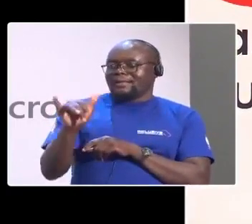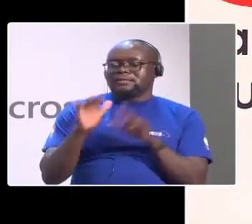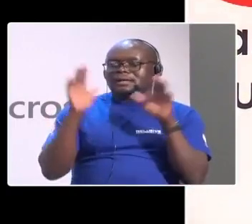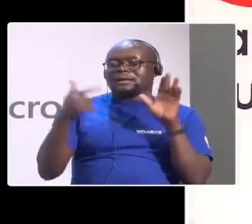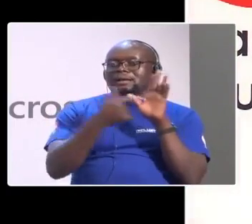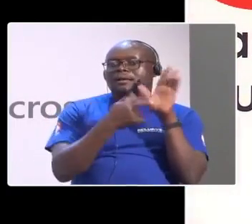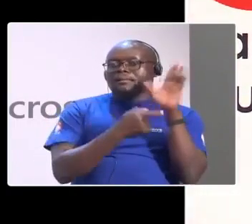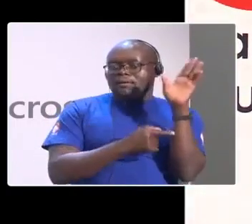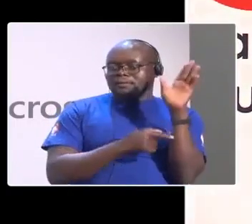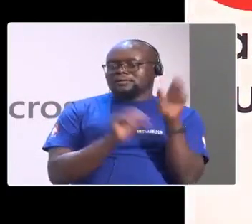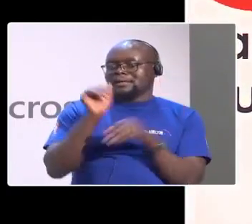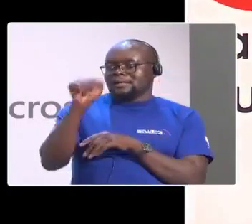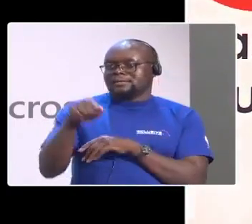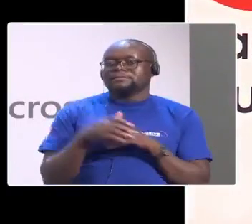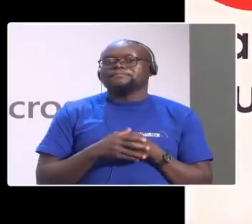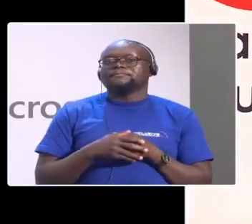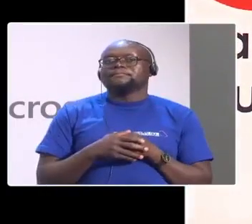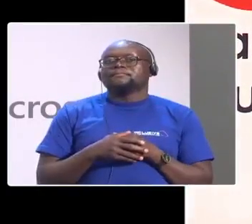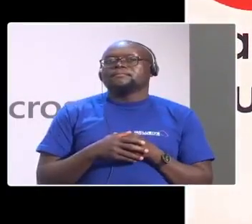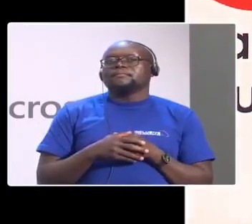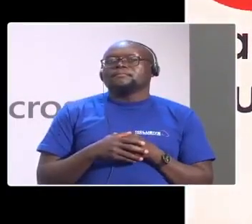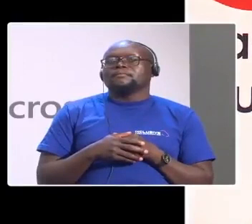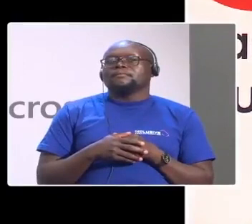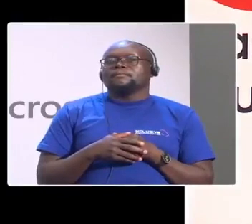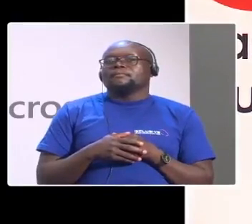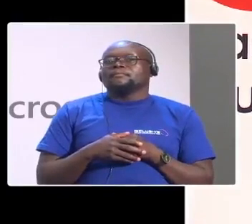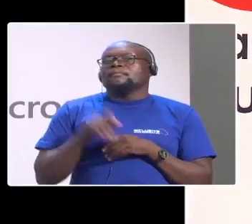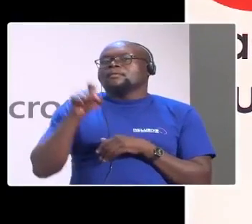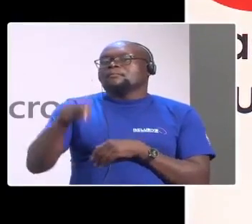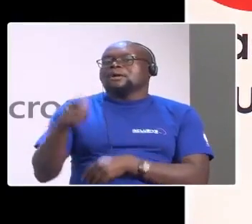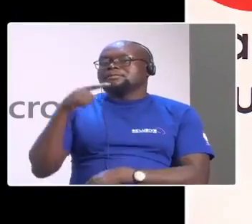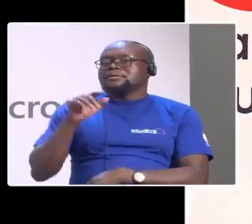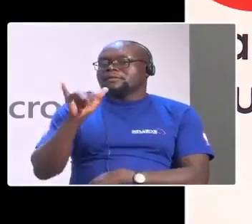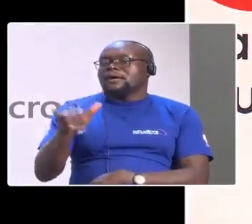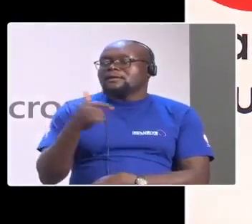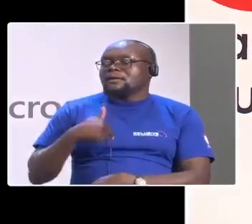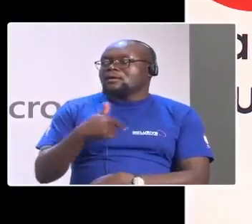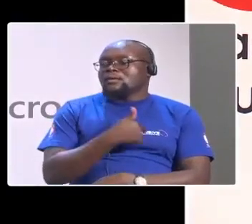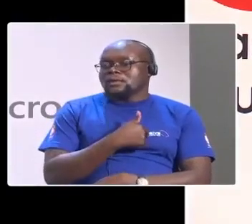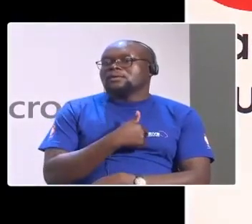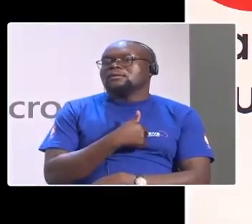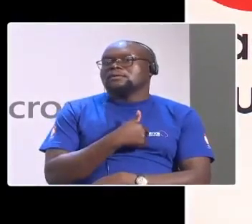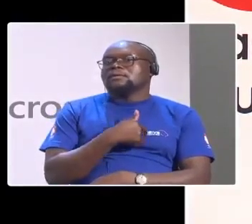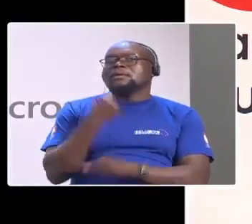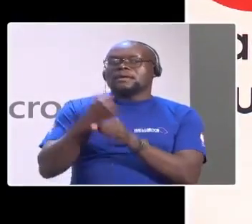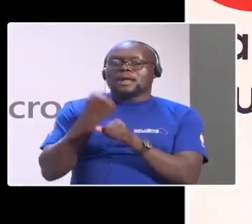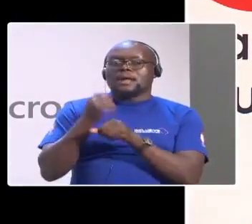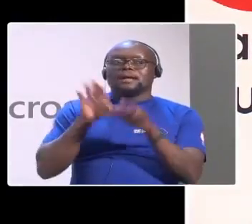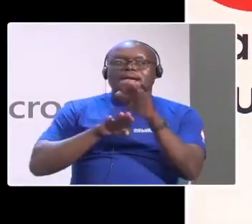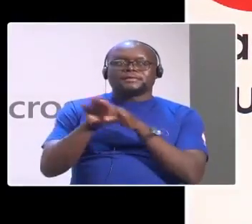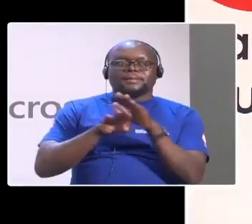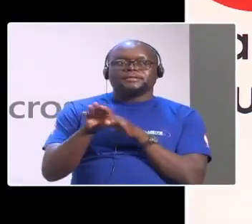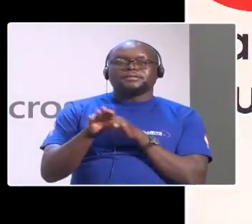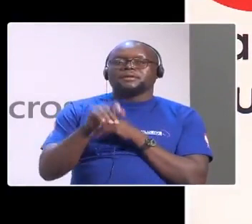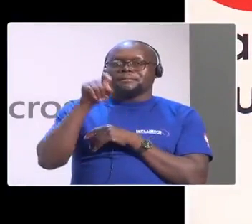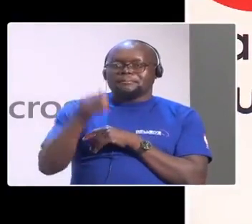point, Colette. Yeah. Yes. Perhaps you should also mention that we have to document accessibility specialists now,